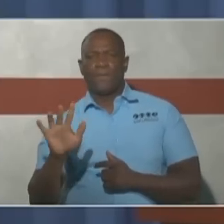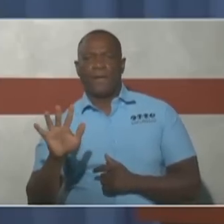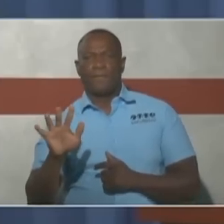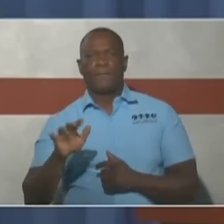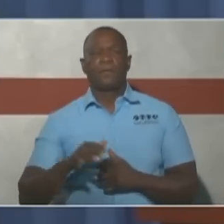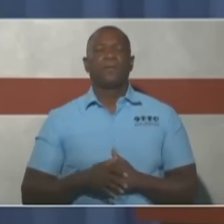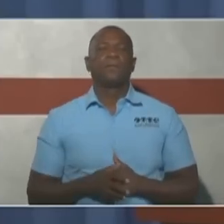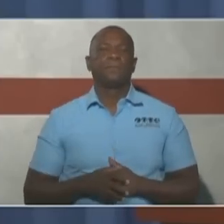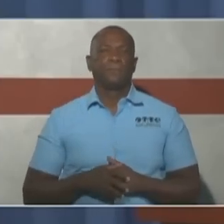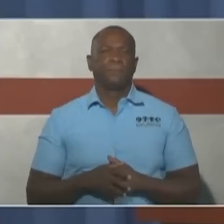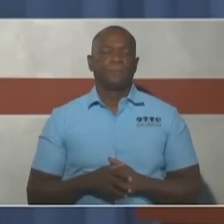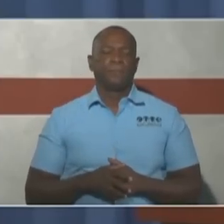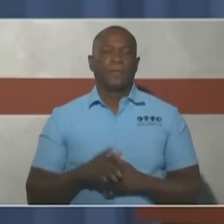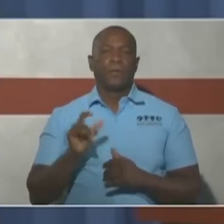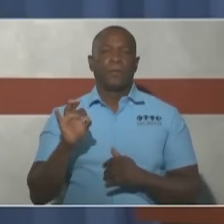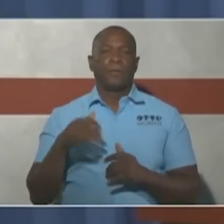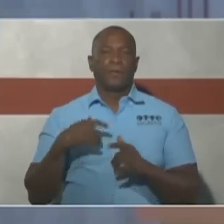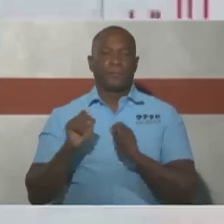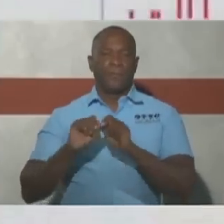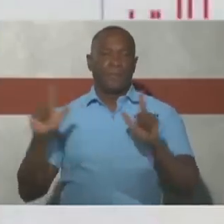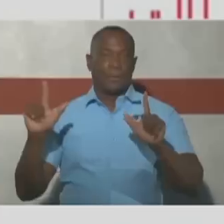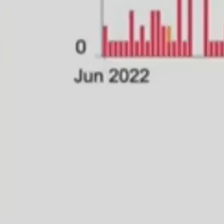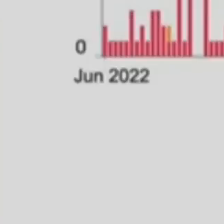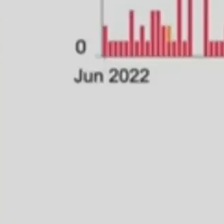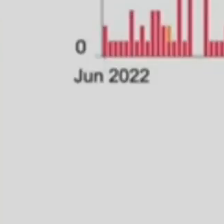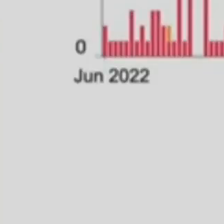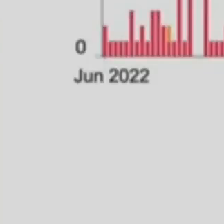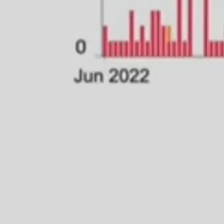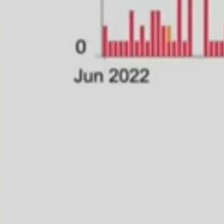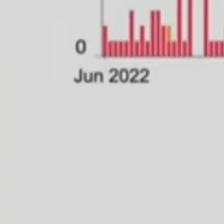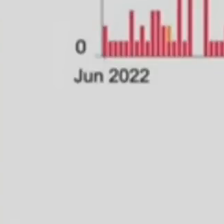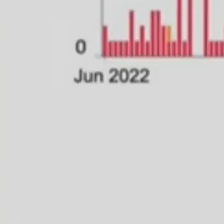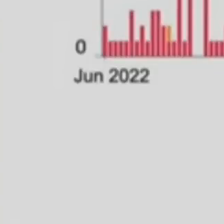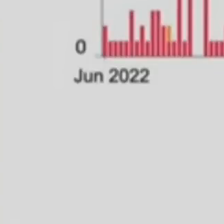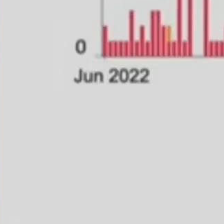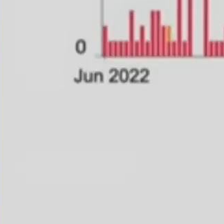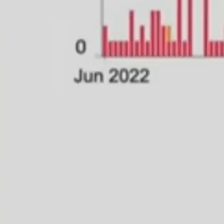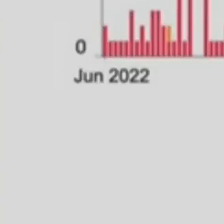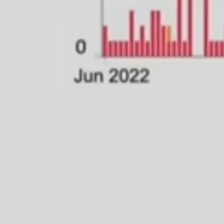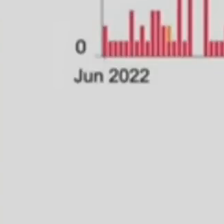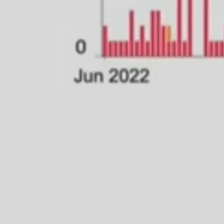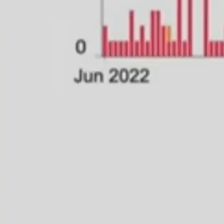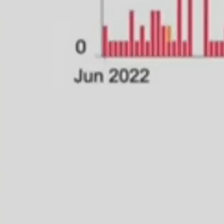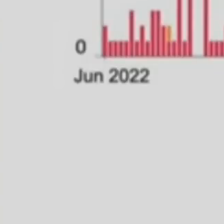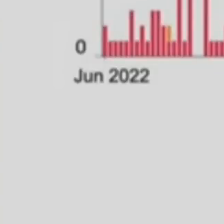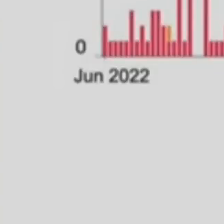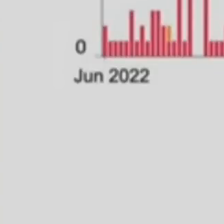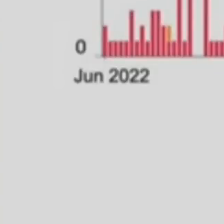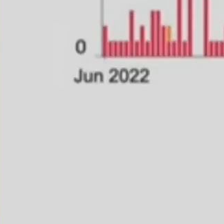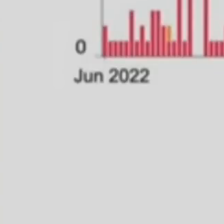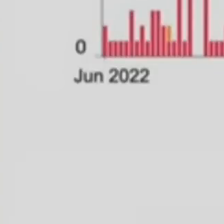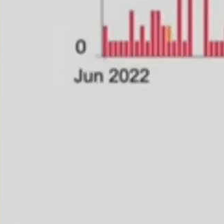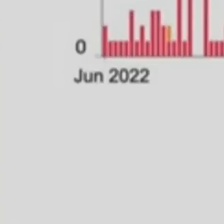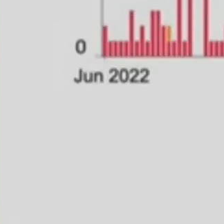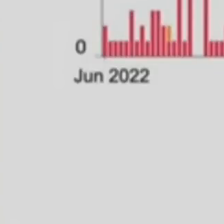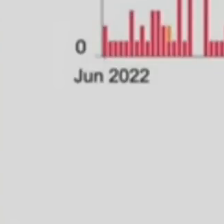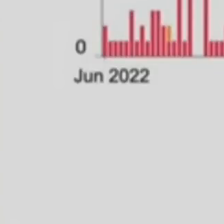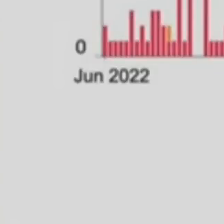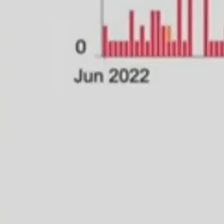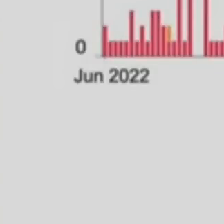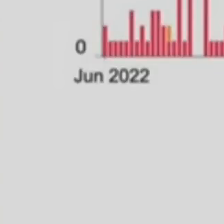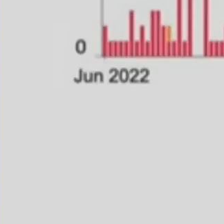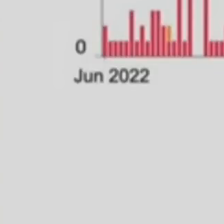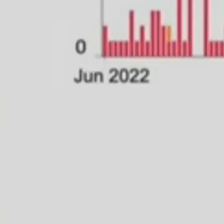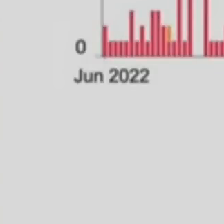BQ1, and XBB 1.5. So we've seen all of these. So if I could get my slide. So this